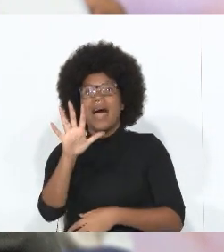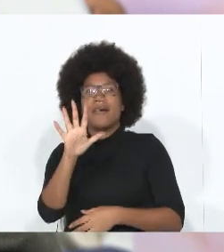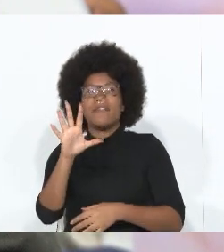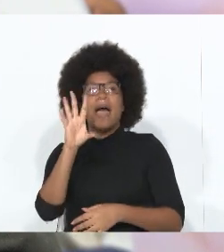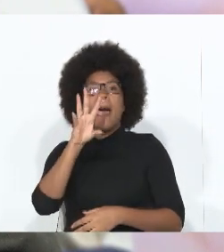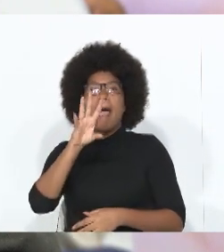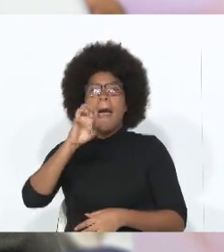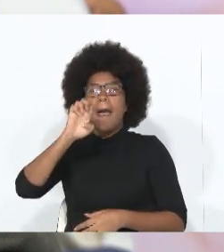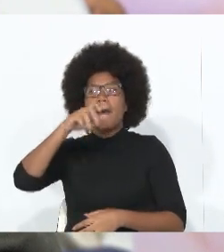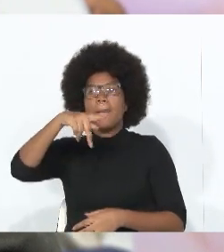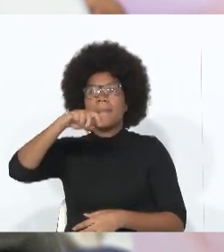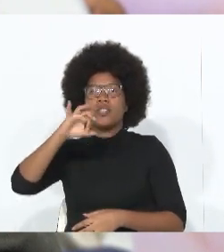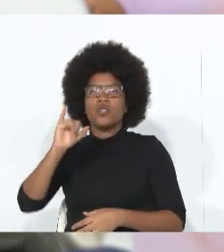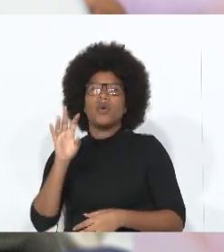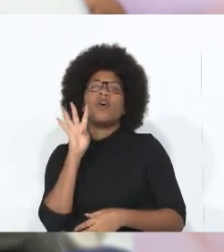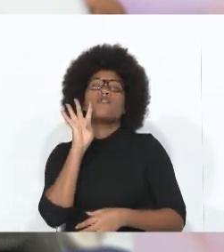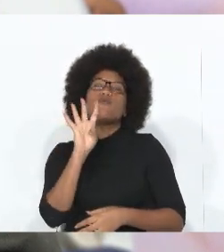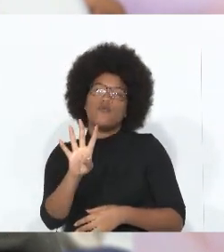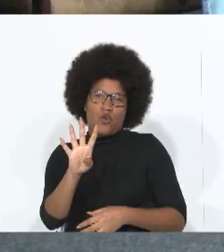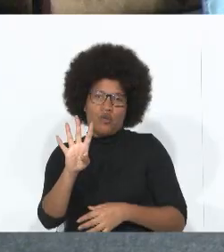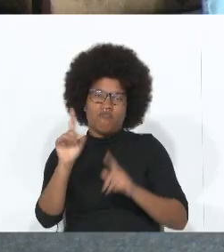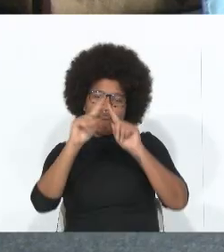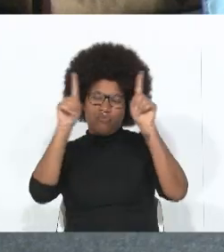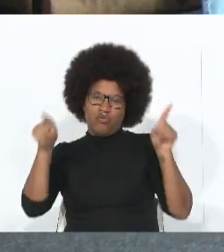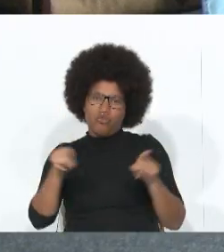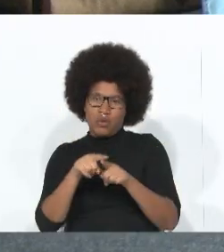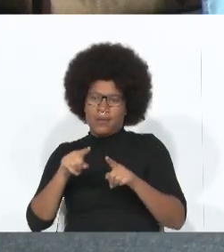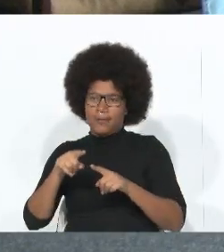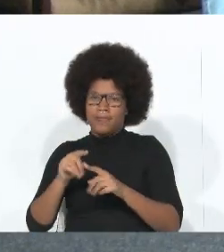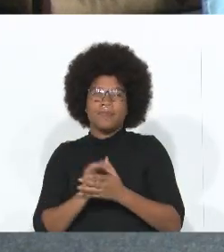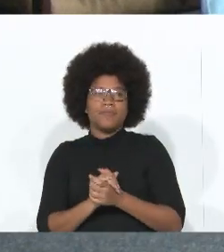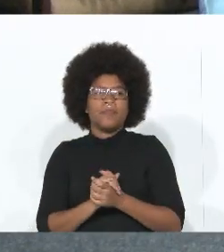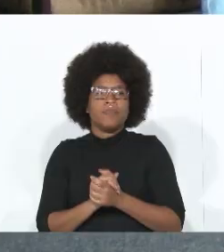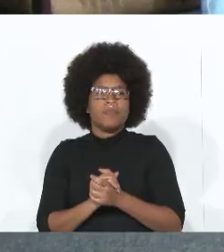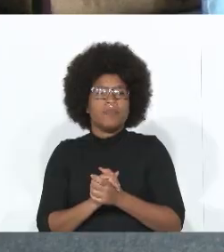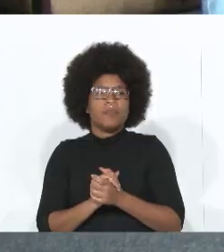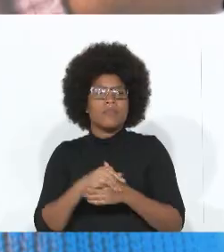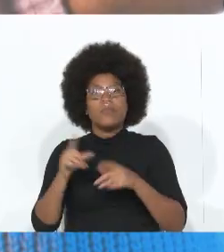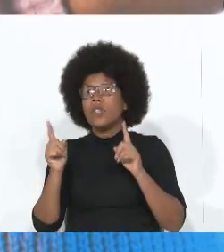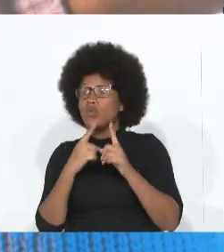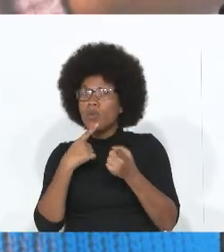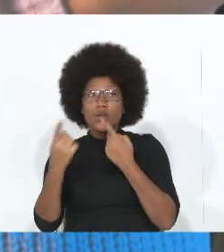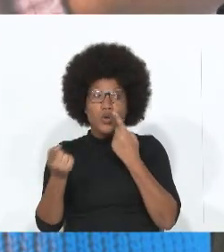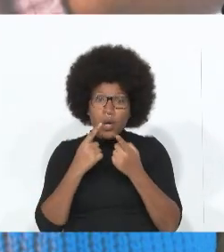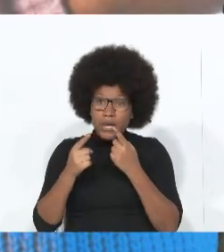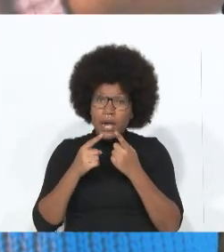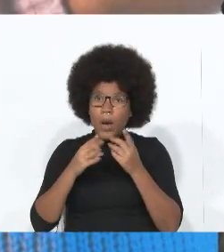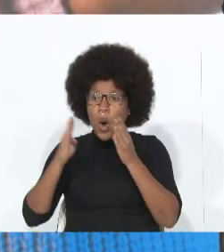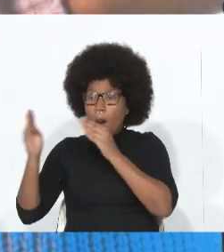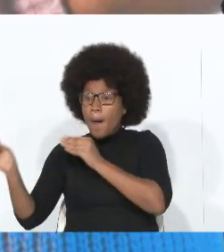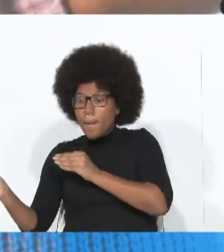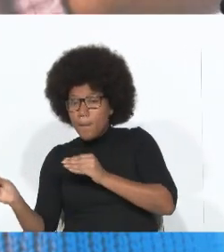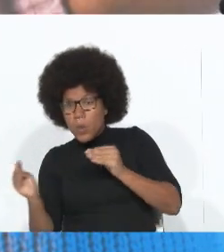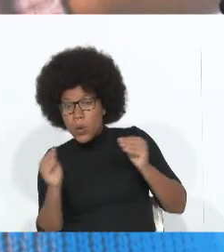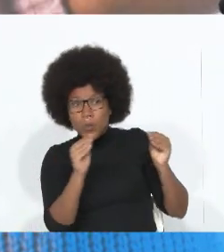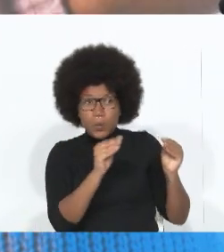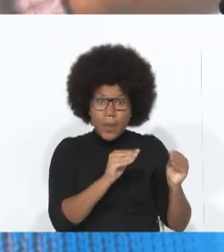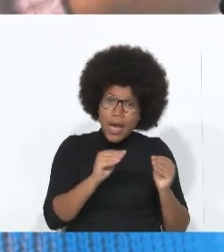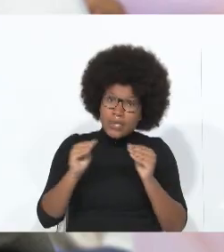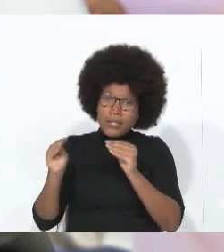it was 4-screen, using the theater format. So then we're talking about a movement,